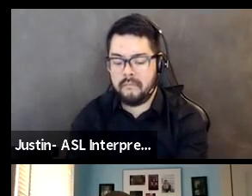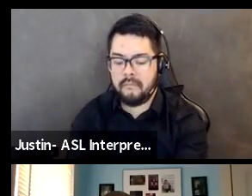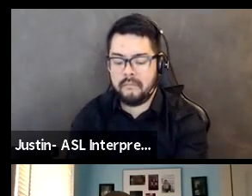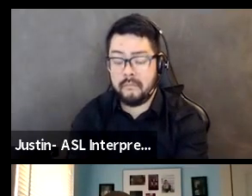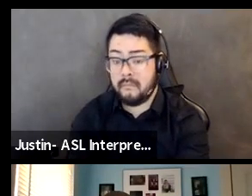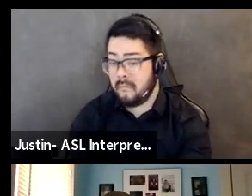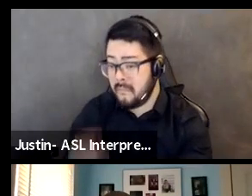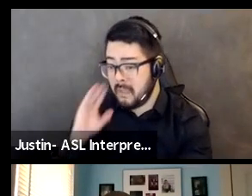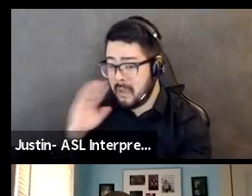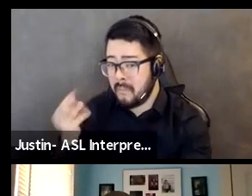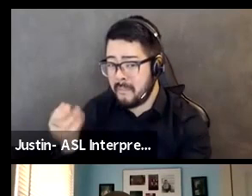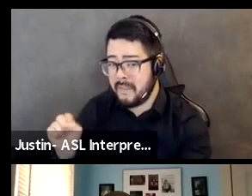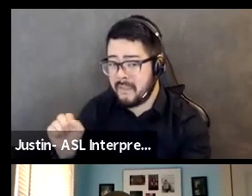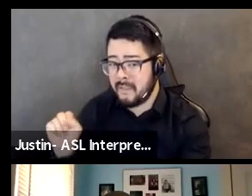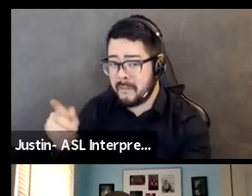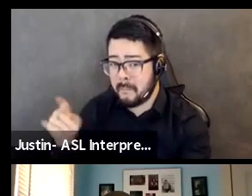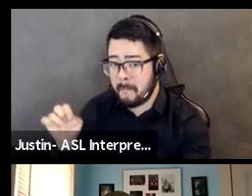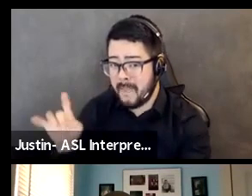ms spencer